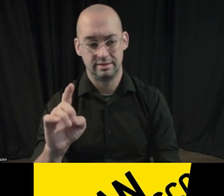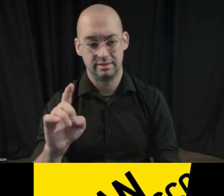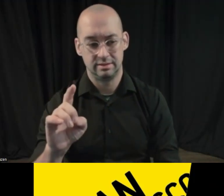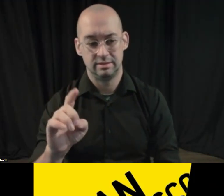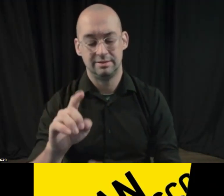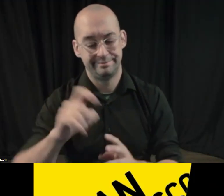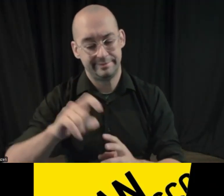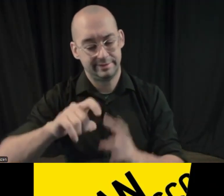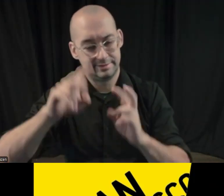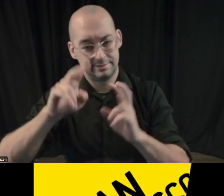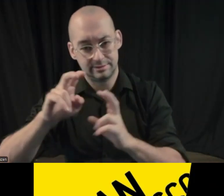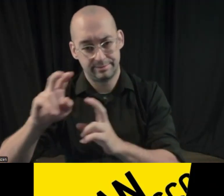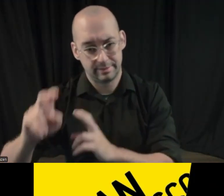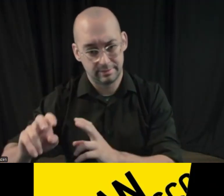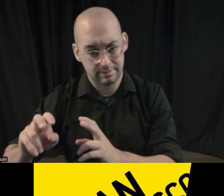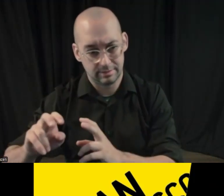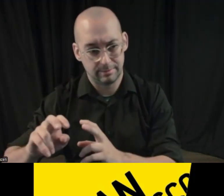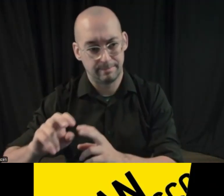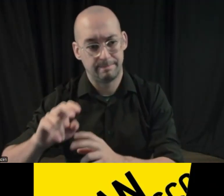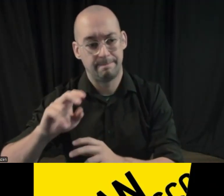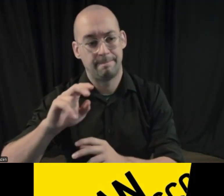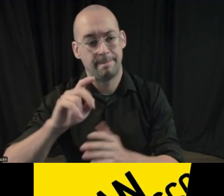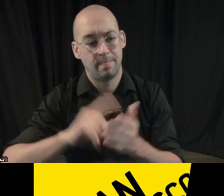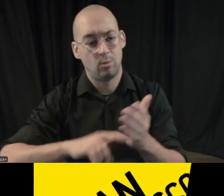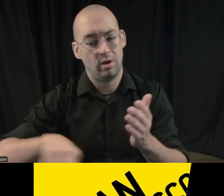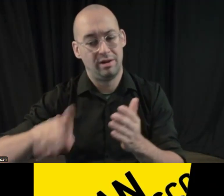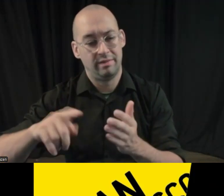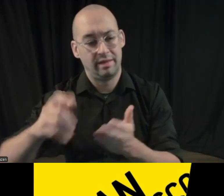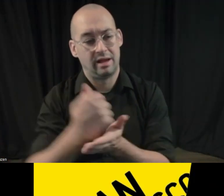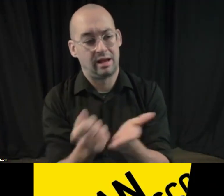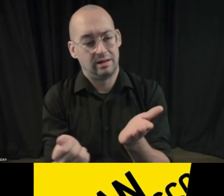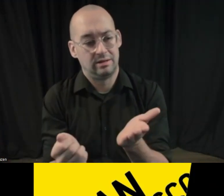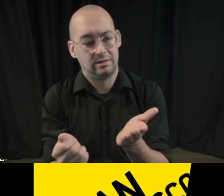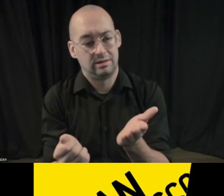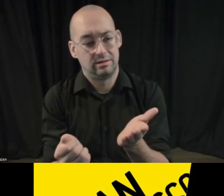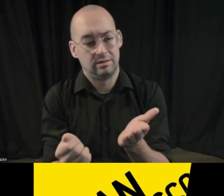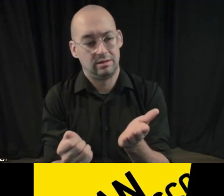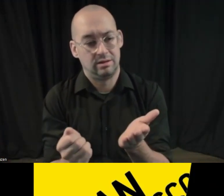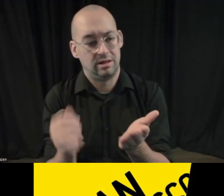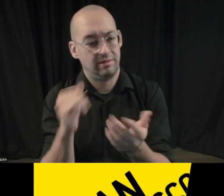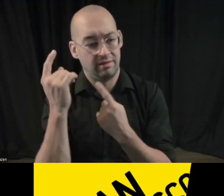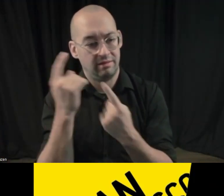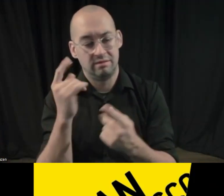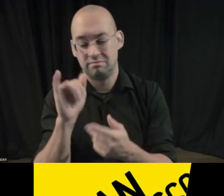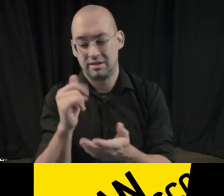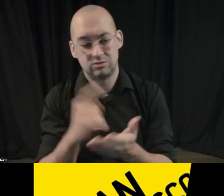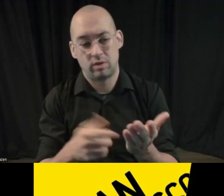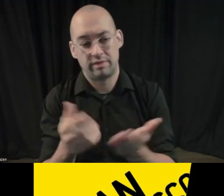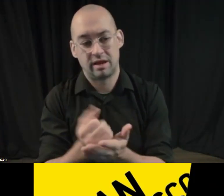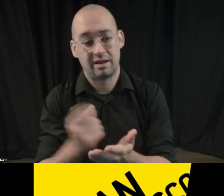assessments with folks, it's like what they get, they see that that's what they get, so they don't know, but they're